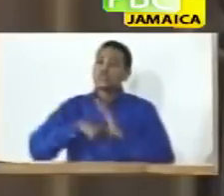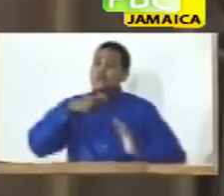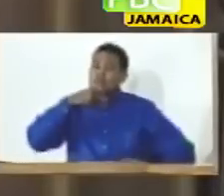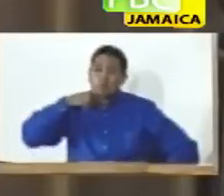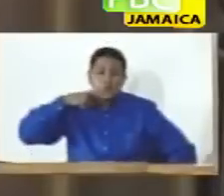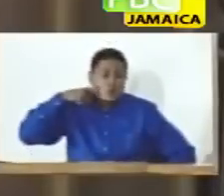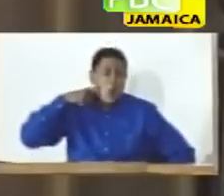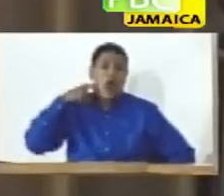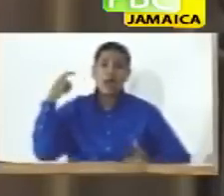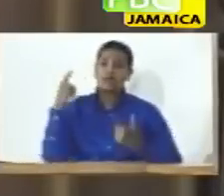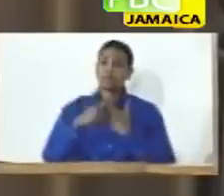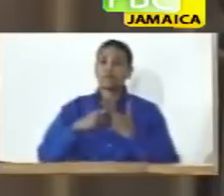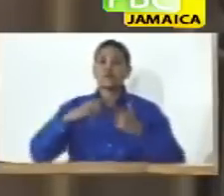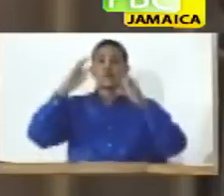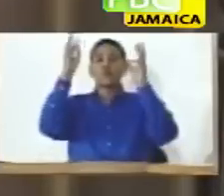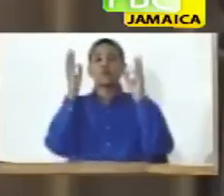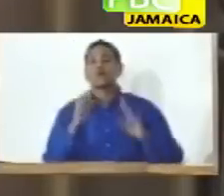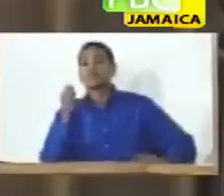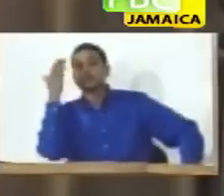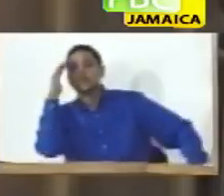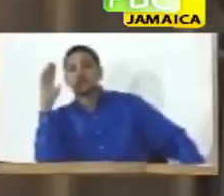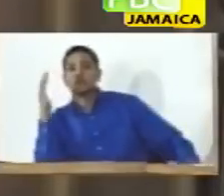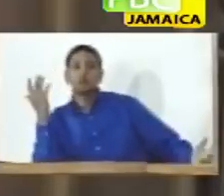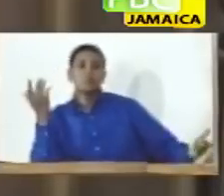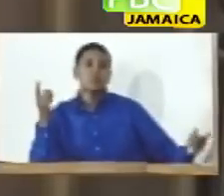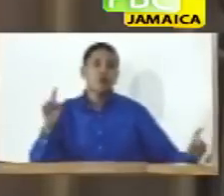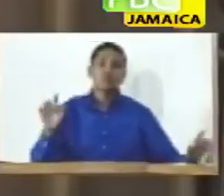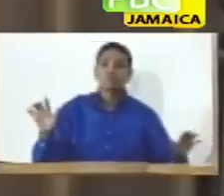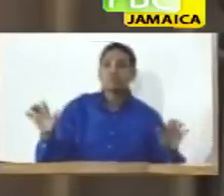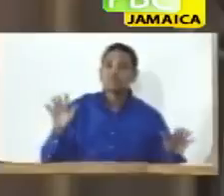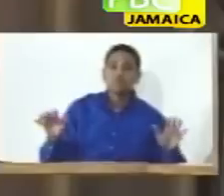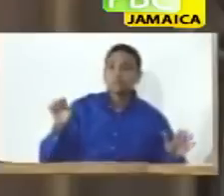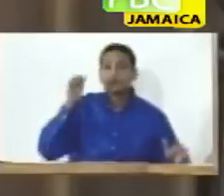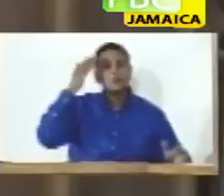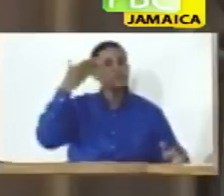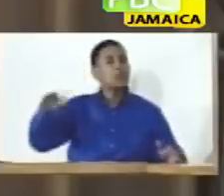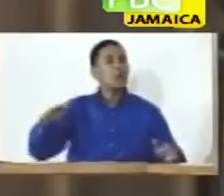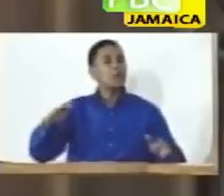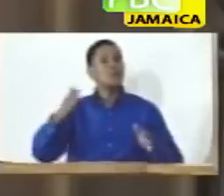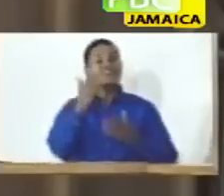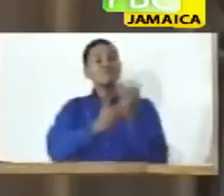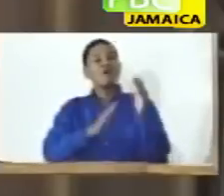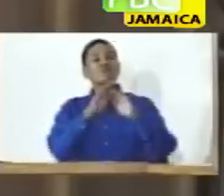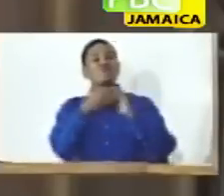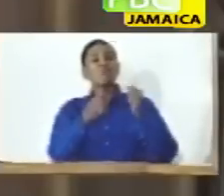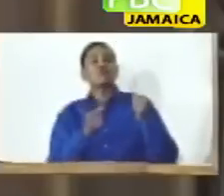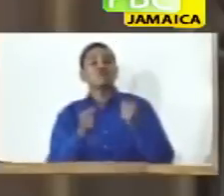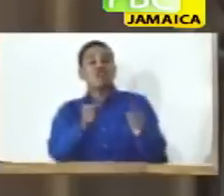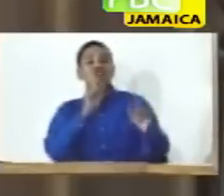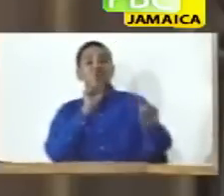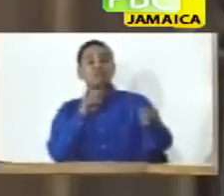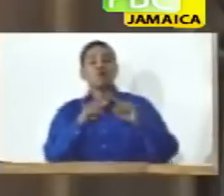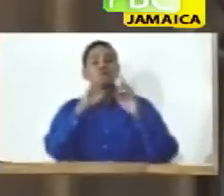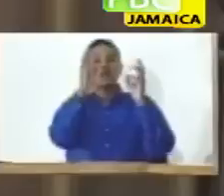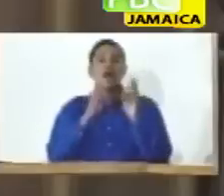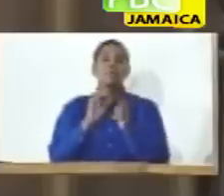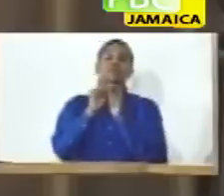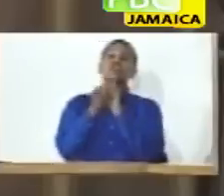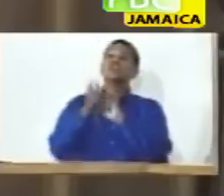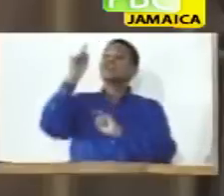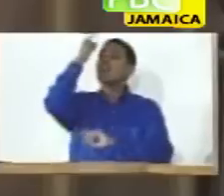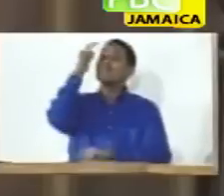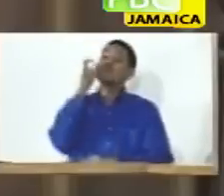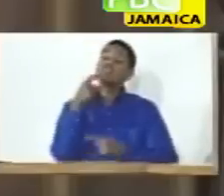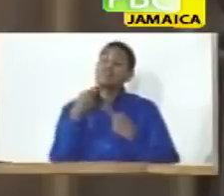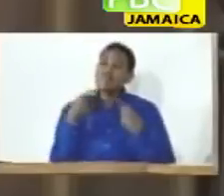and unpredictable weather. As part of Jamaica's strategy response to climate change, the government recently